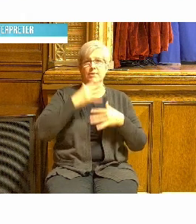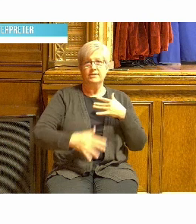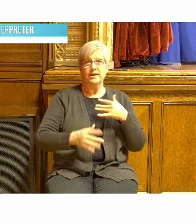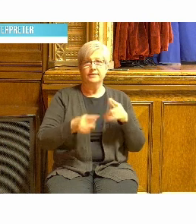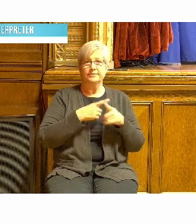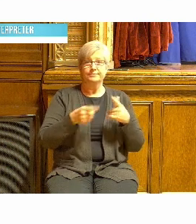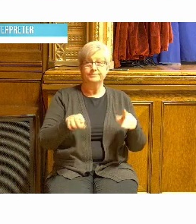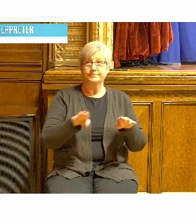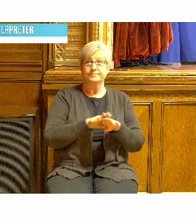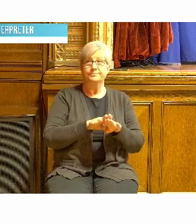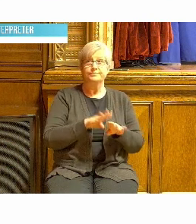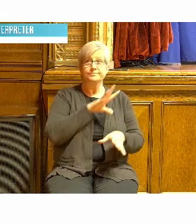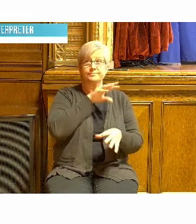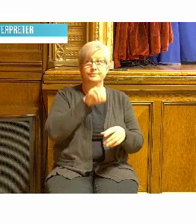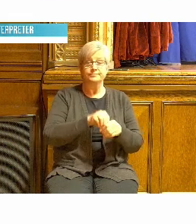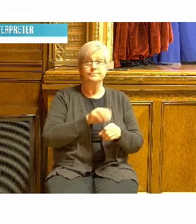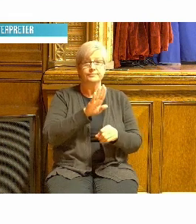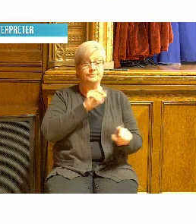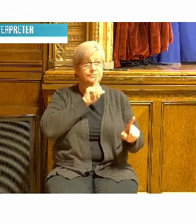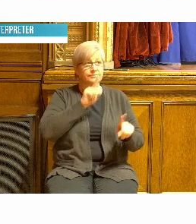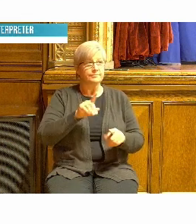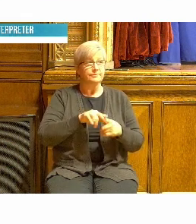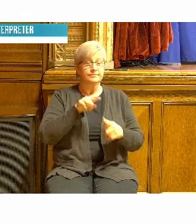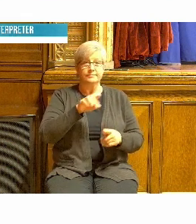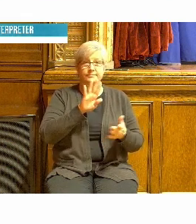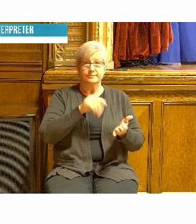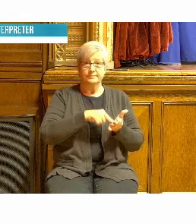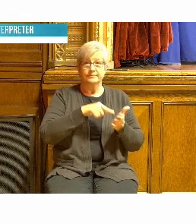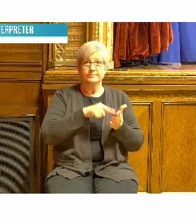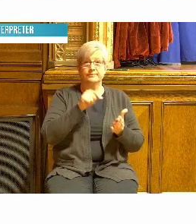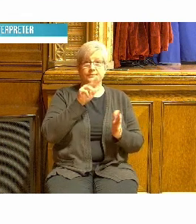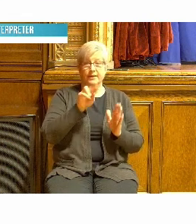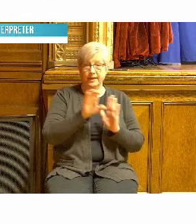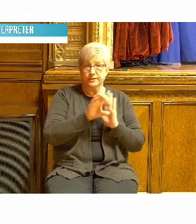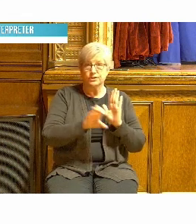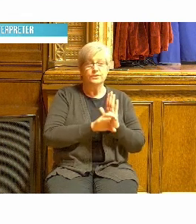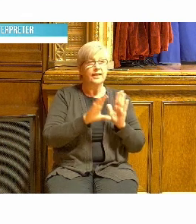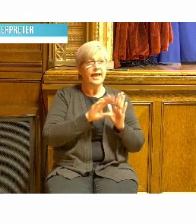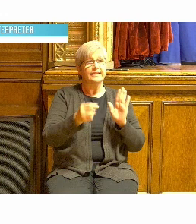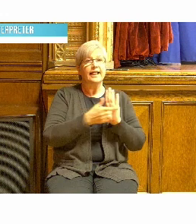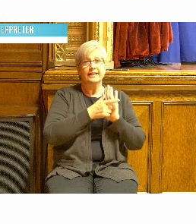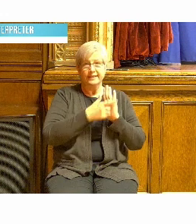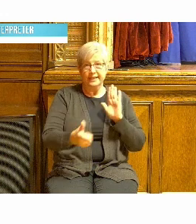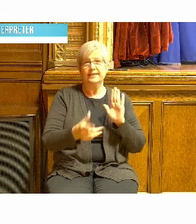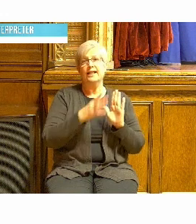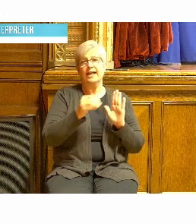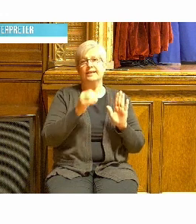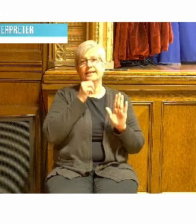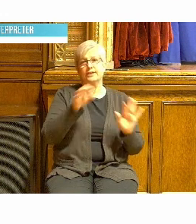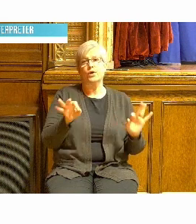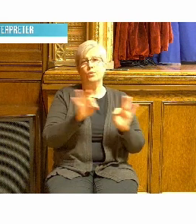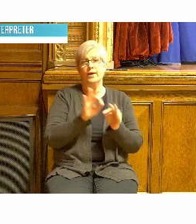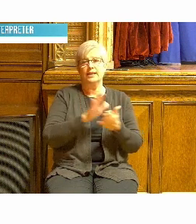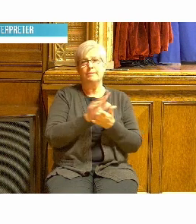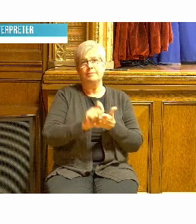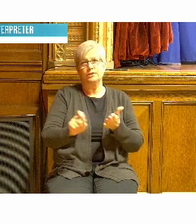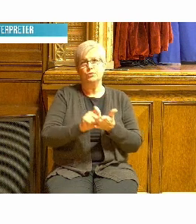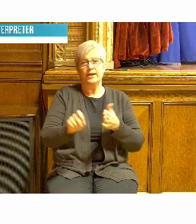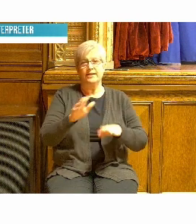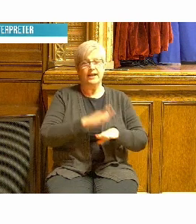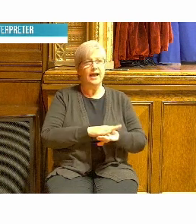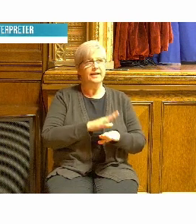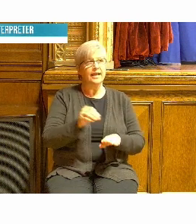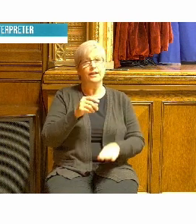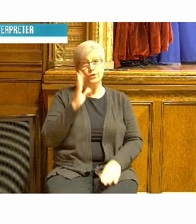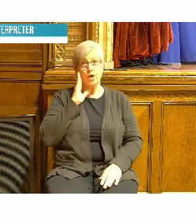in closing, include in your report that this bill is unconstitutional and illegal and isn't worth the paper it's written on,